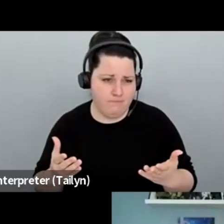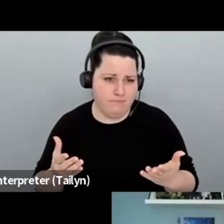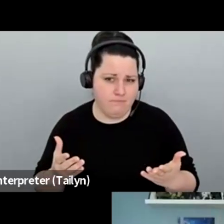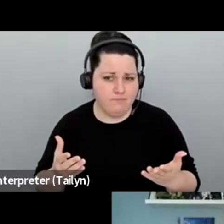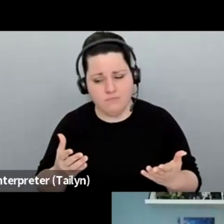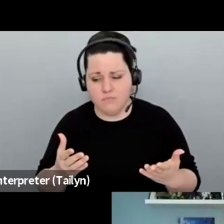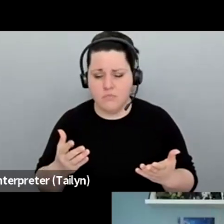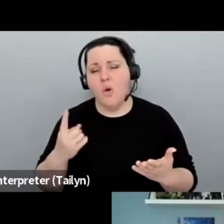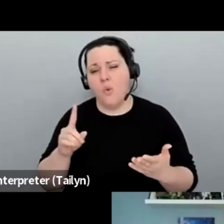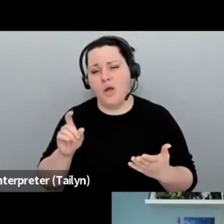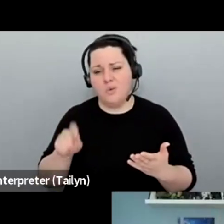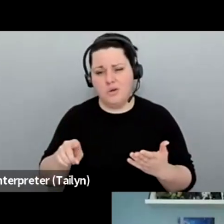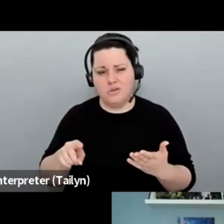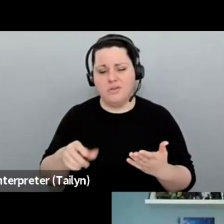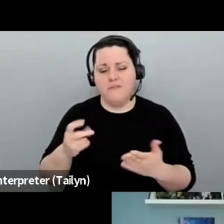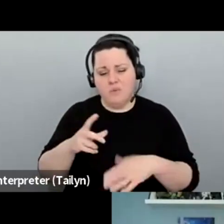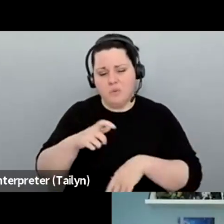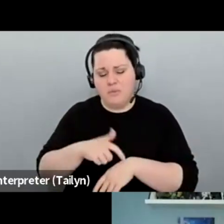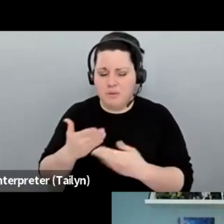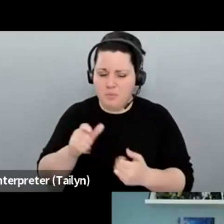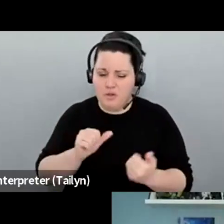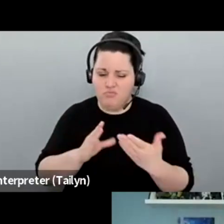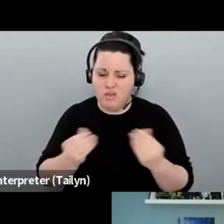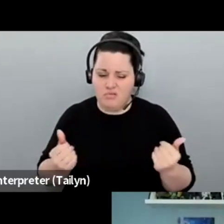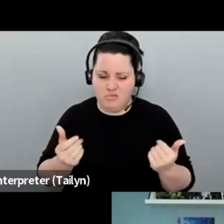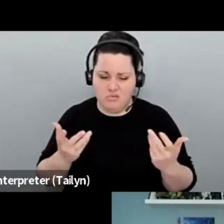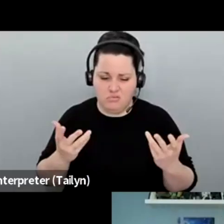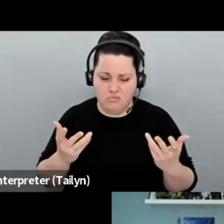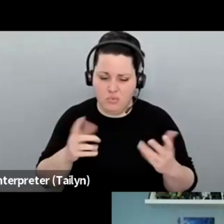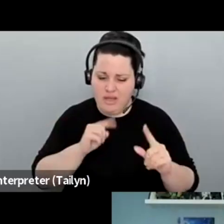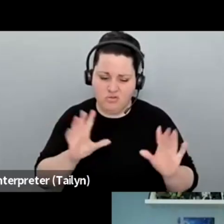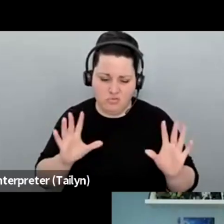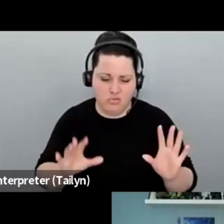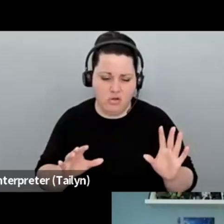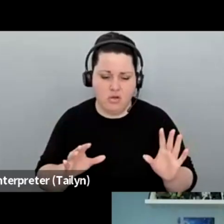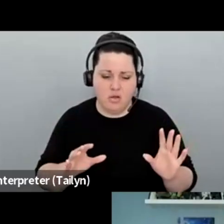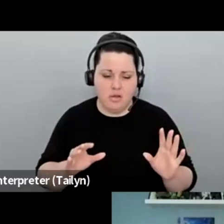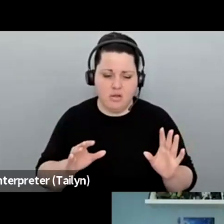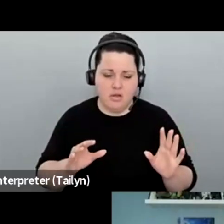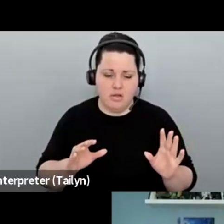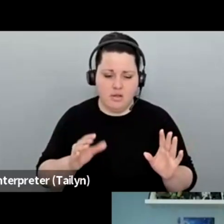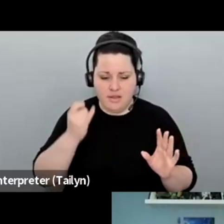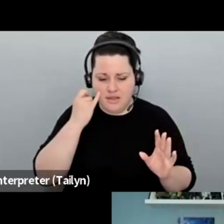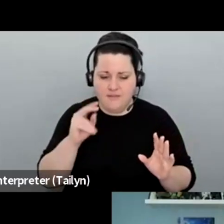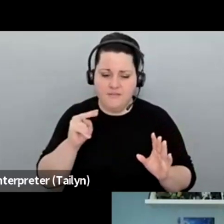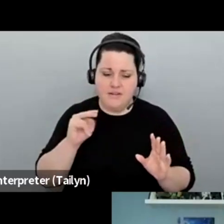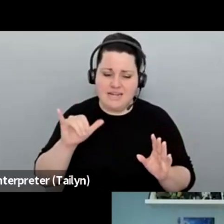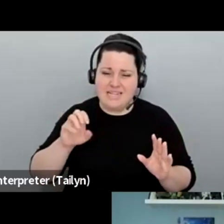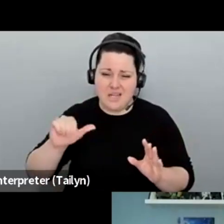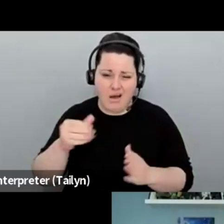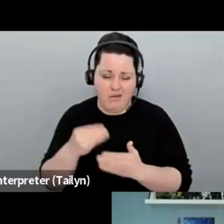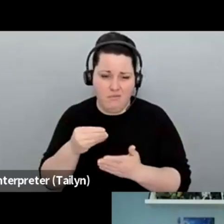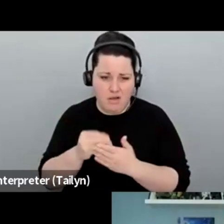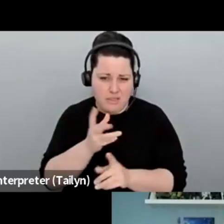I was going to say, there's one question here that was asked a couple times, but I think we may have already addressed it. So, which is if NISCA funds are being impacted. And I don't know if